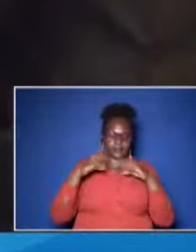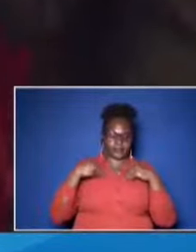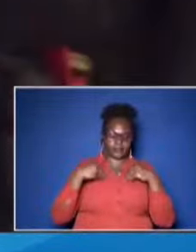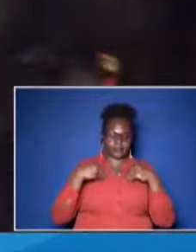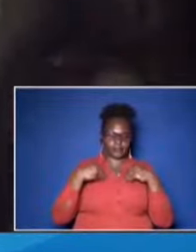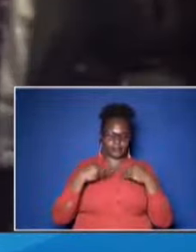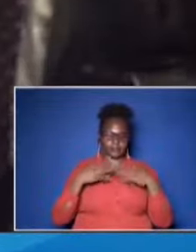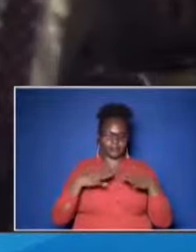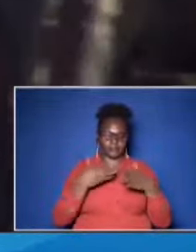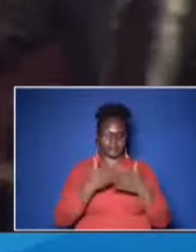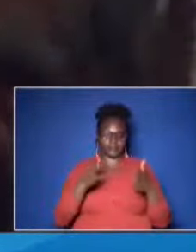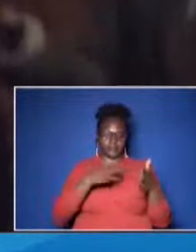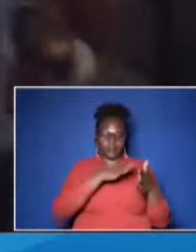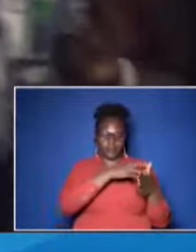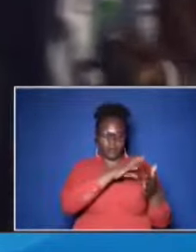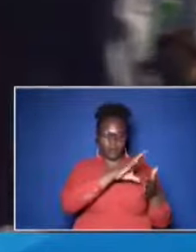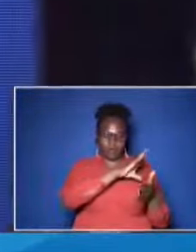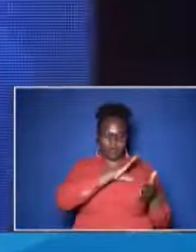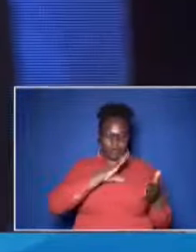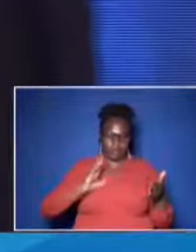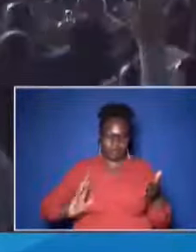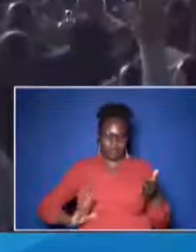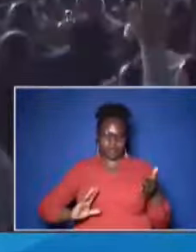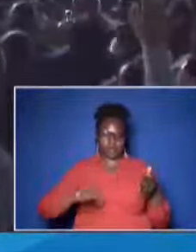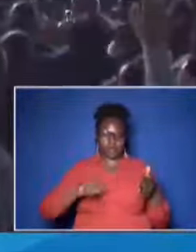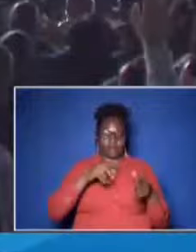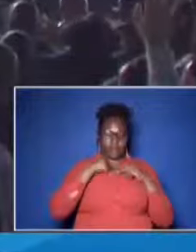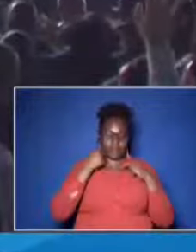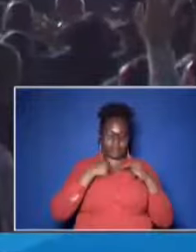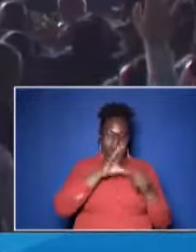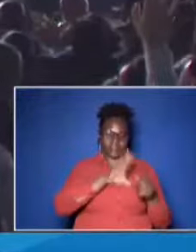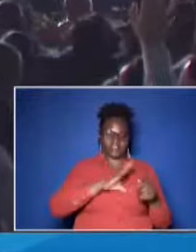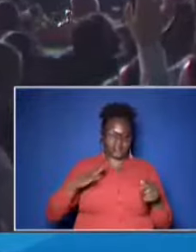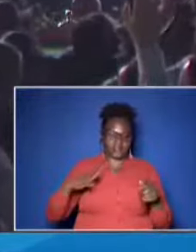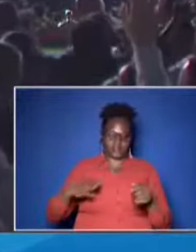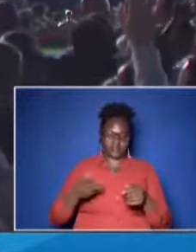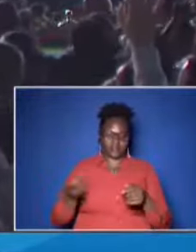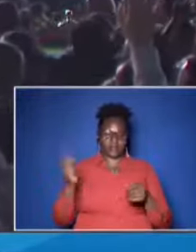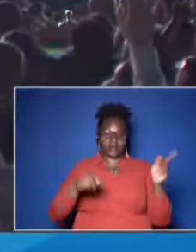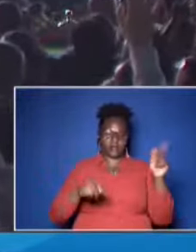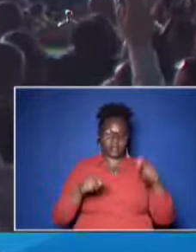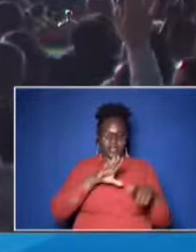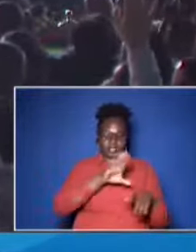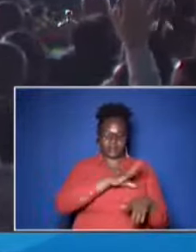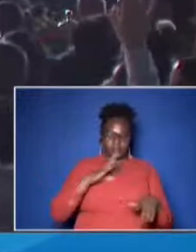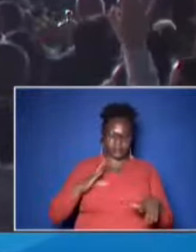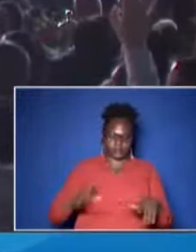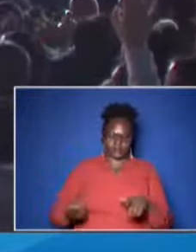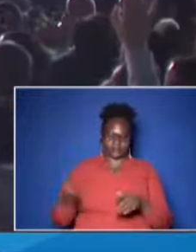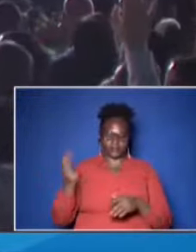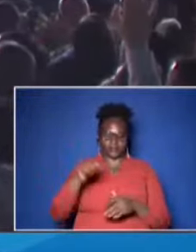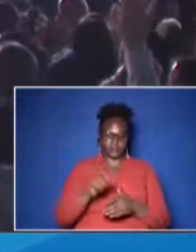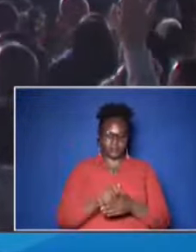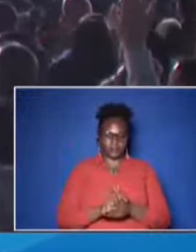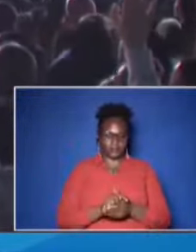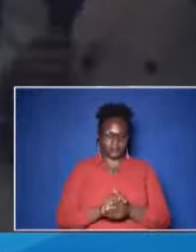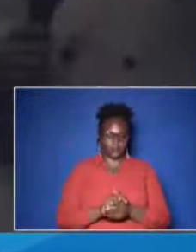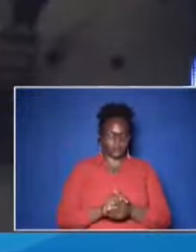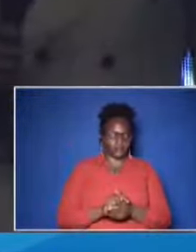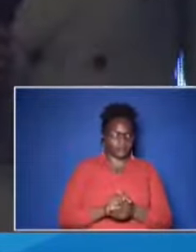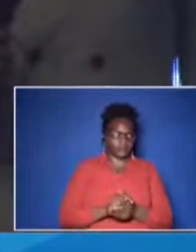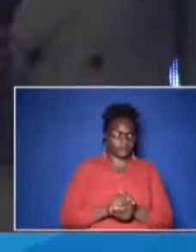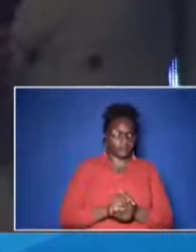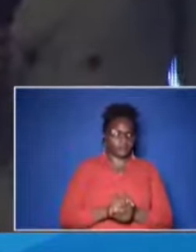all the pastors from China all the pastors from China get up here you from China get up here only the Chinese